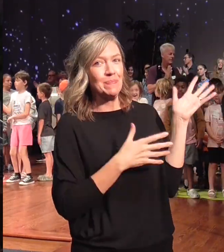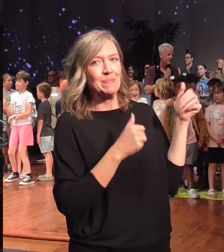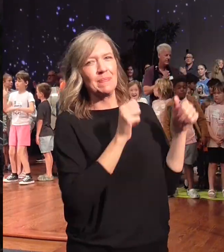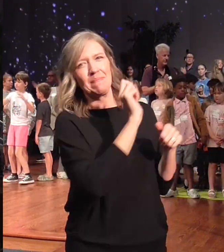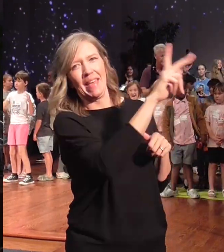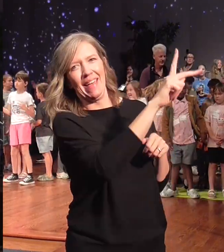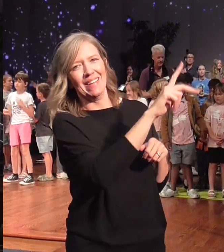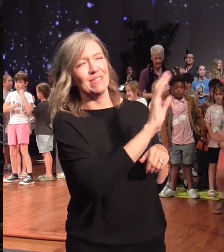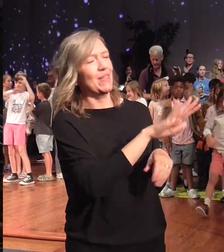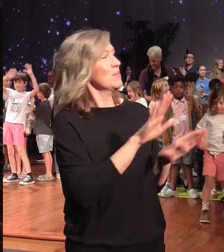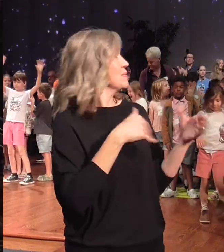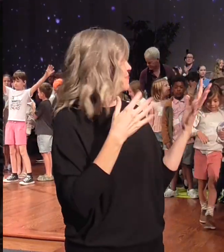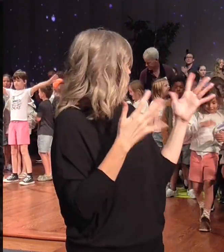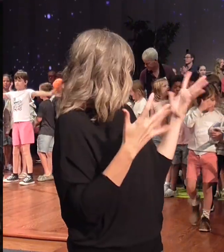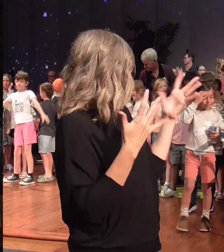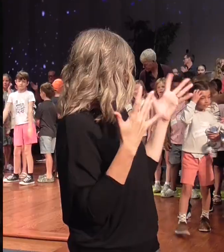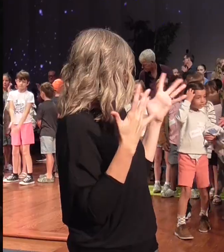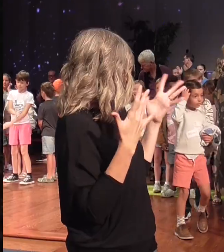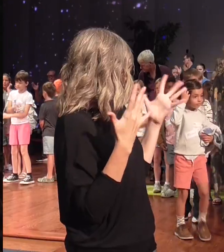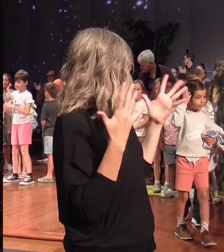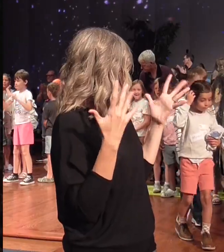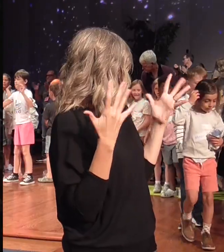on back.